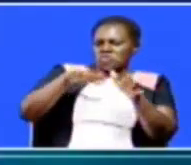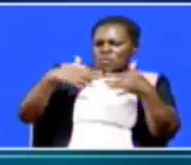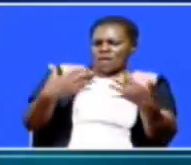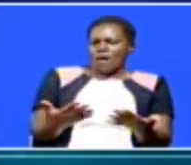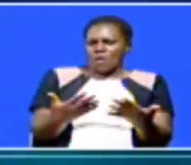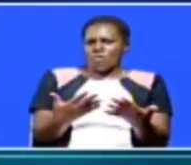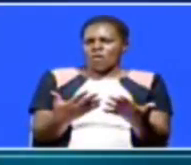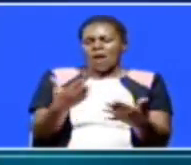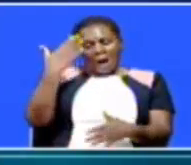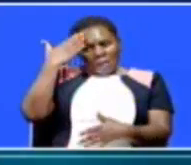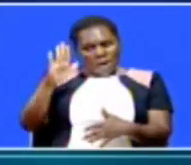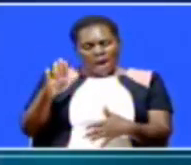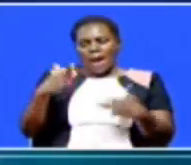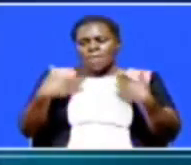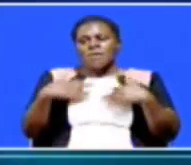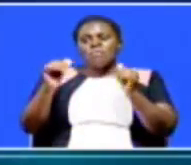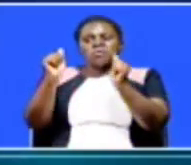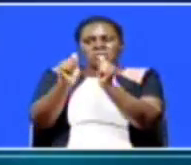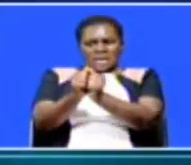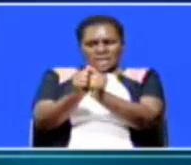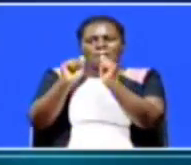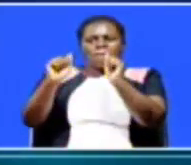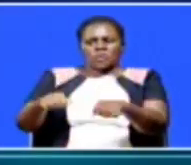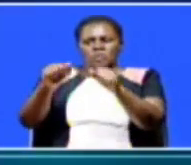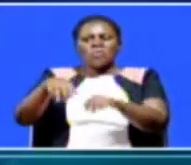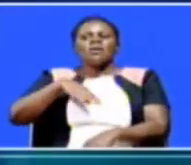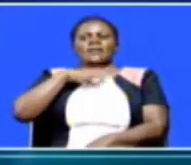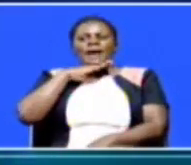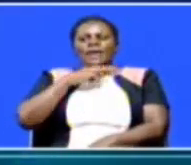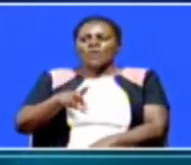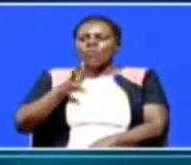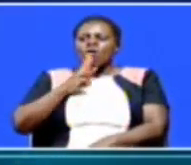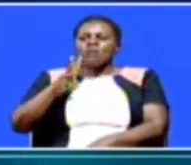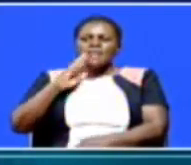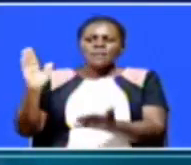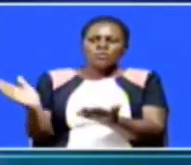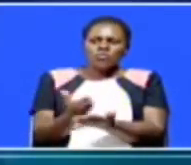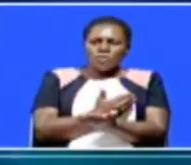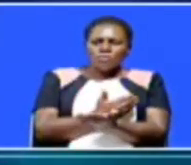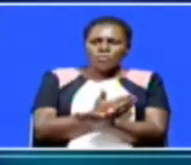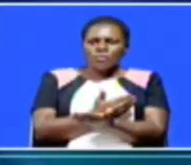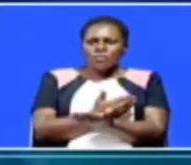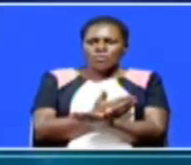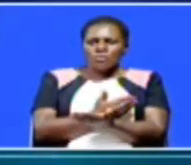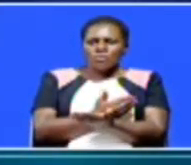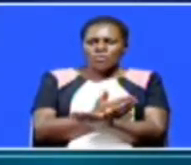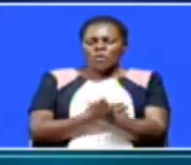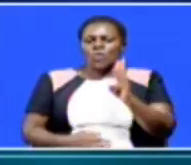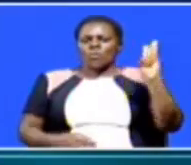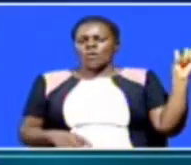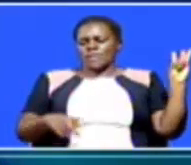Of course, what we're aware, 10 people are feared dead after they were swept away by raging waters in Chesogon,